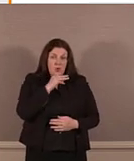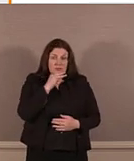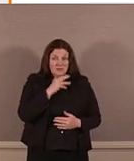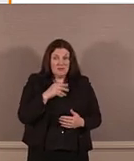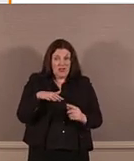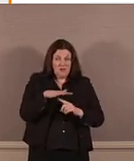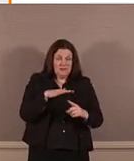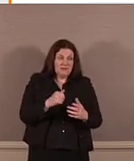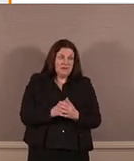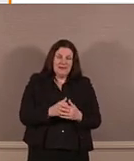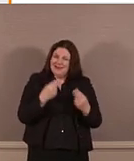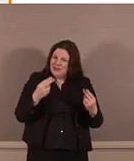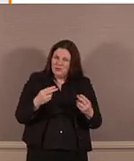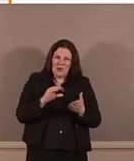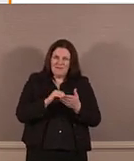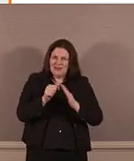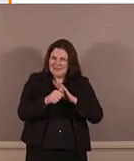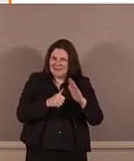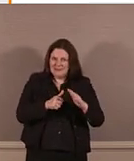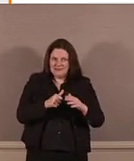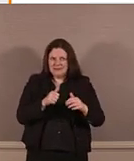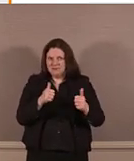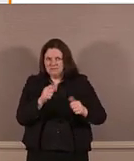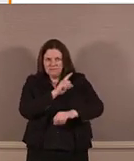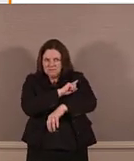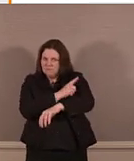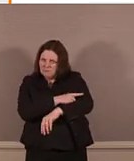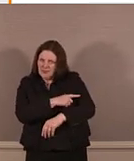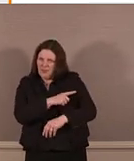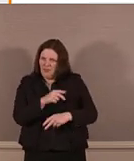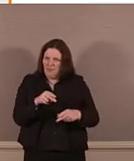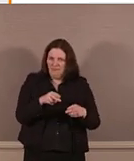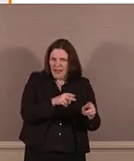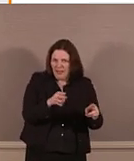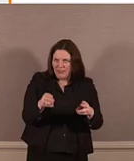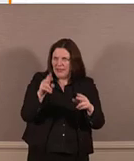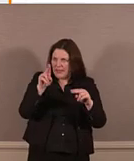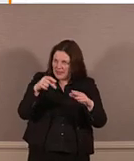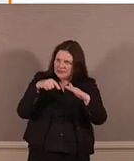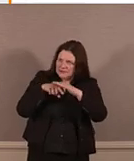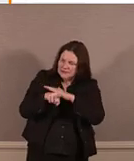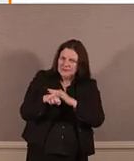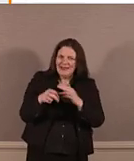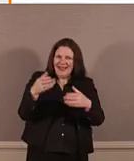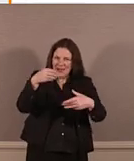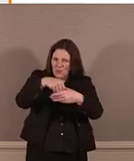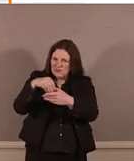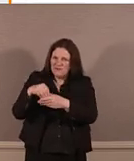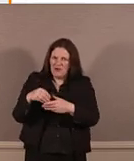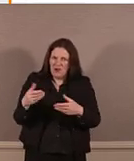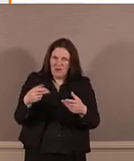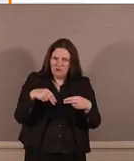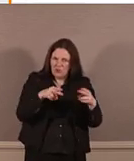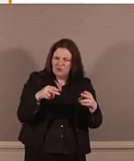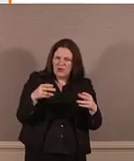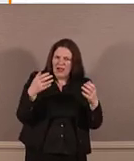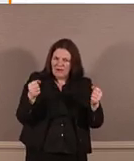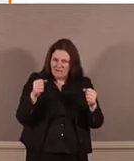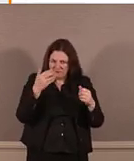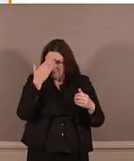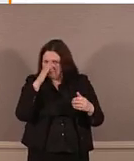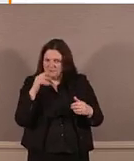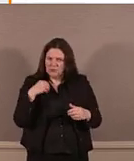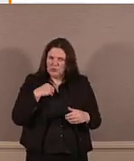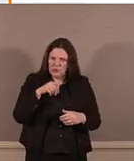So you must have the skills and the pathway to progress and the inclusion and the inclusive approach to further